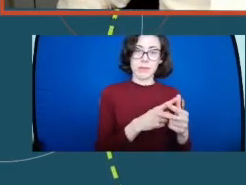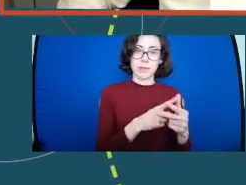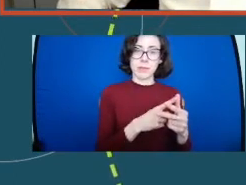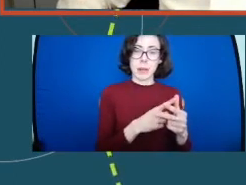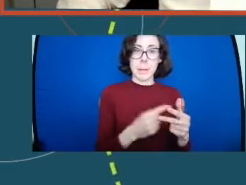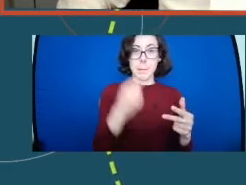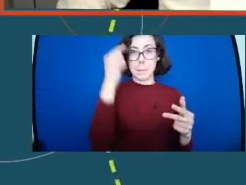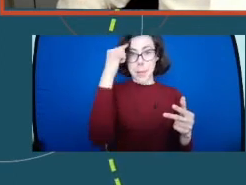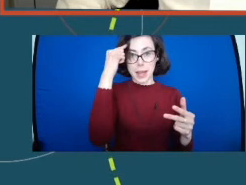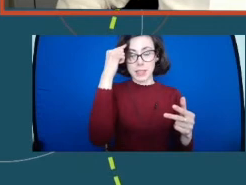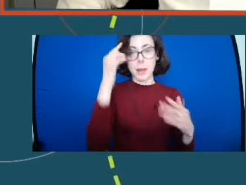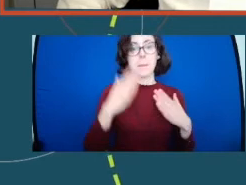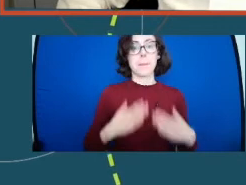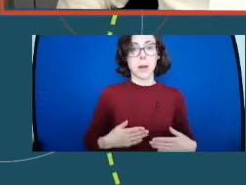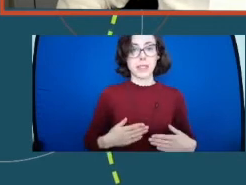and spirit.